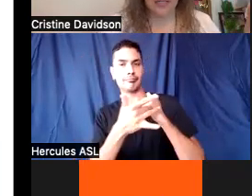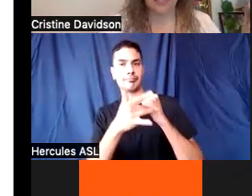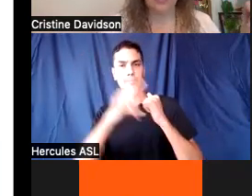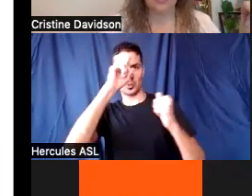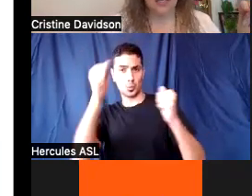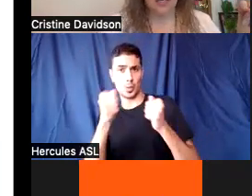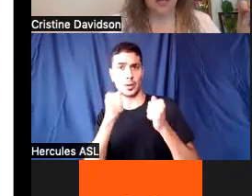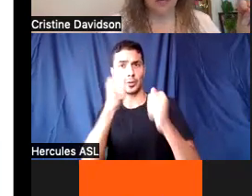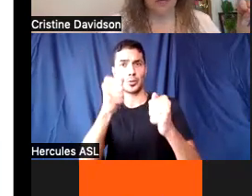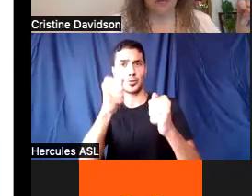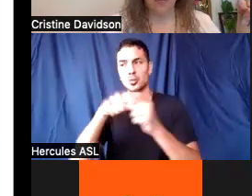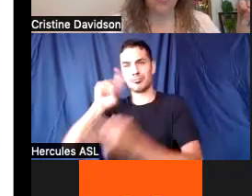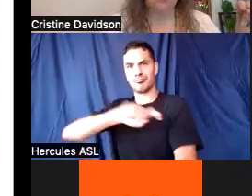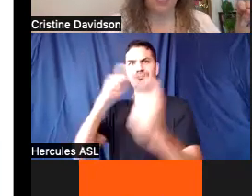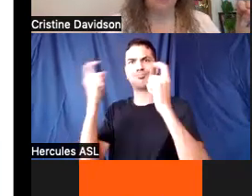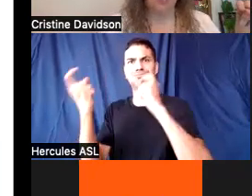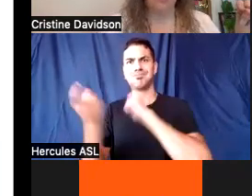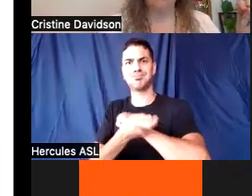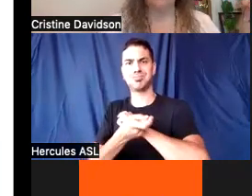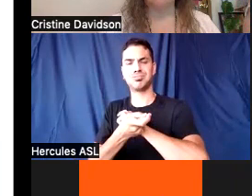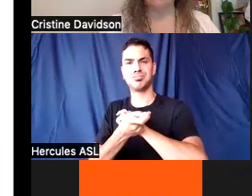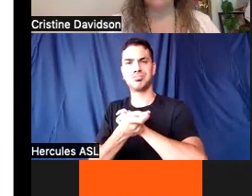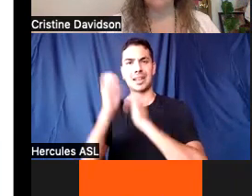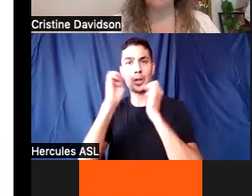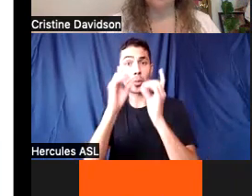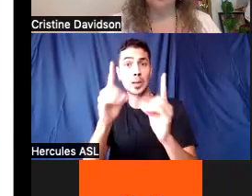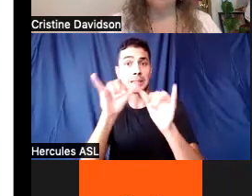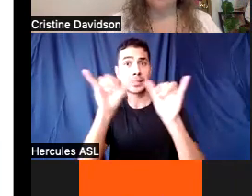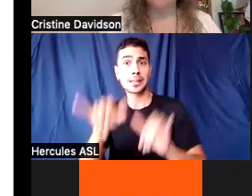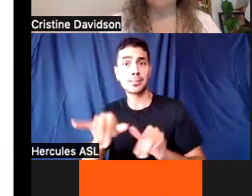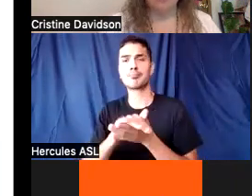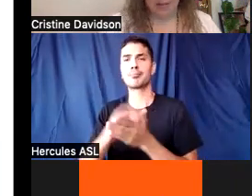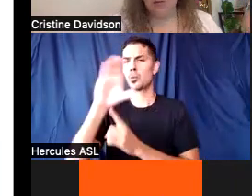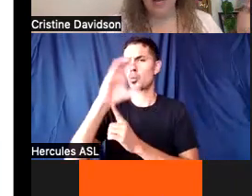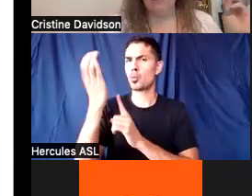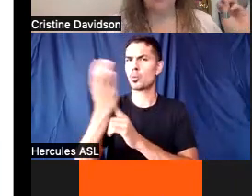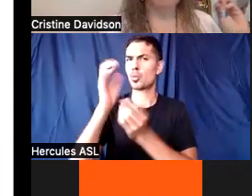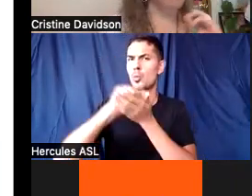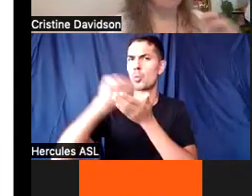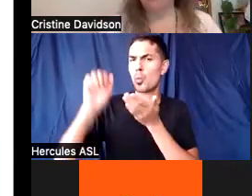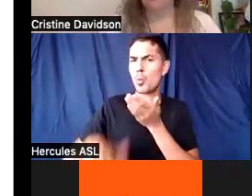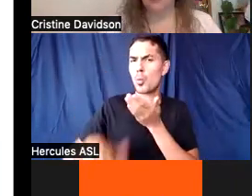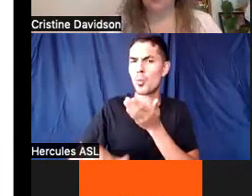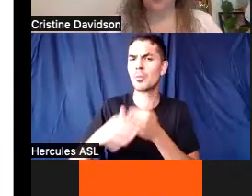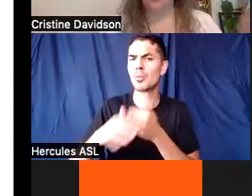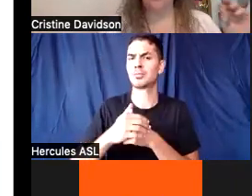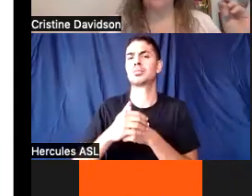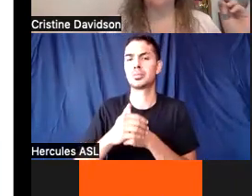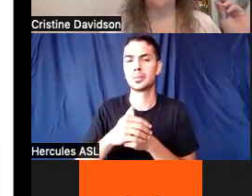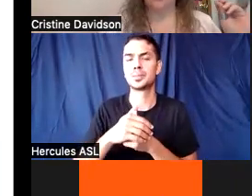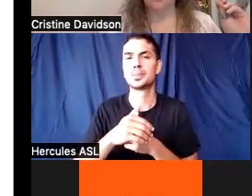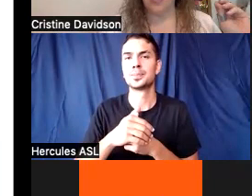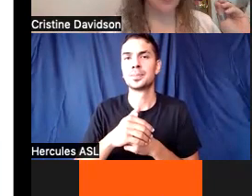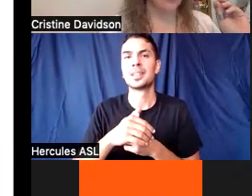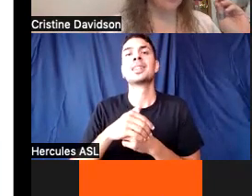true tactics. For folks who may have heard of Machiavelli, if you haven't, Google